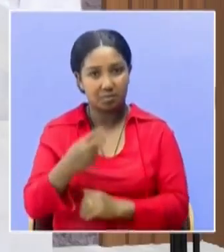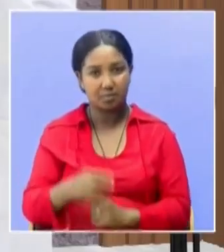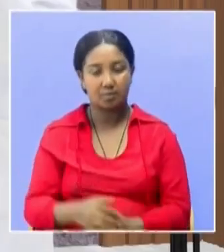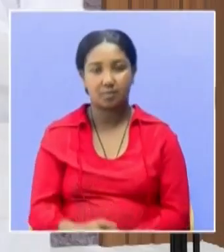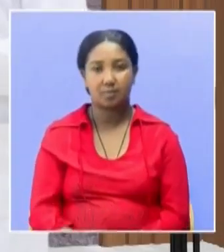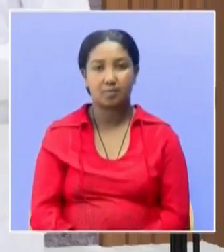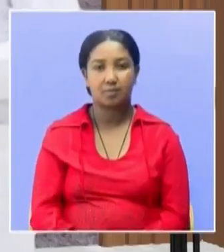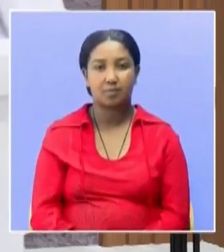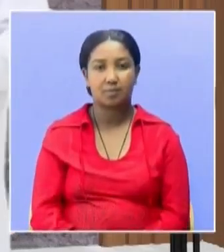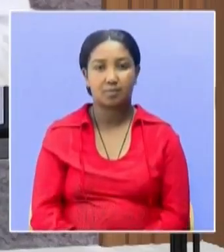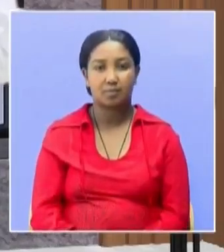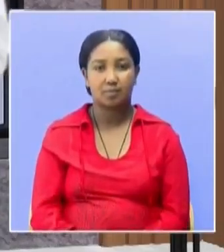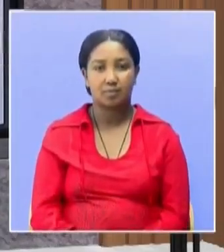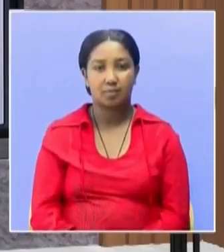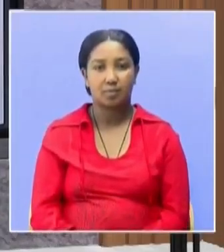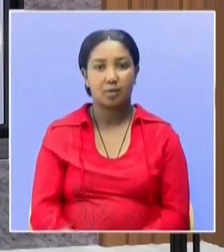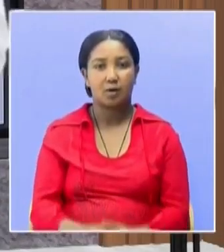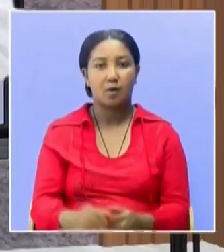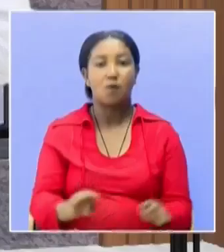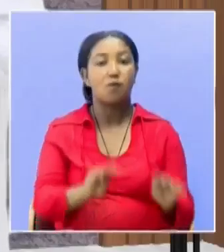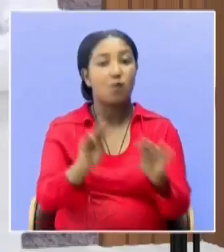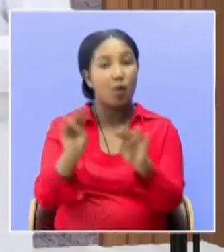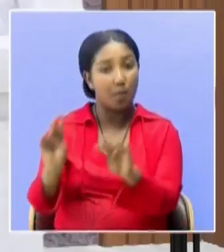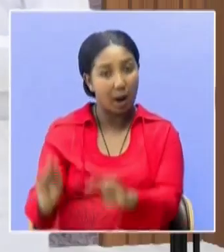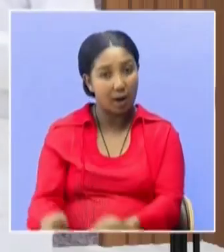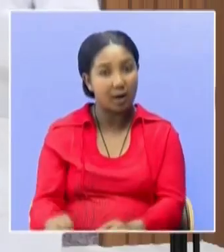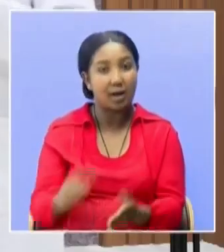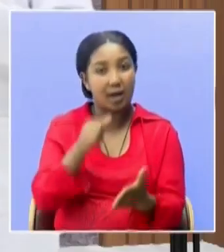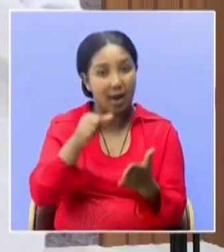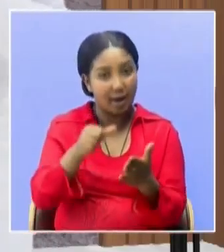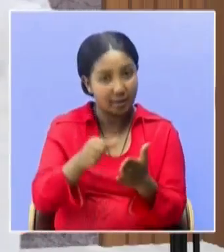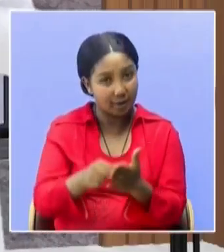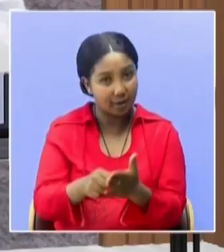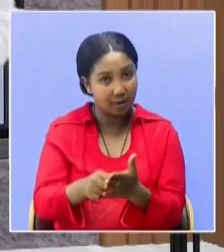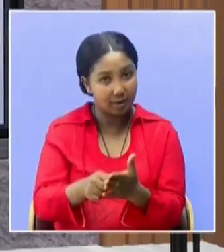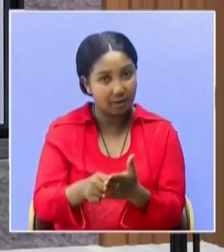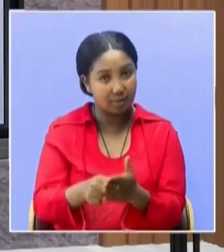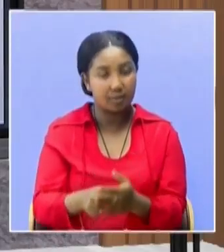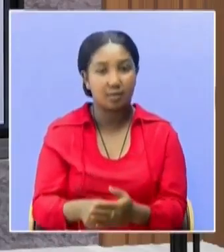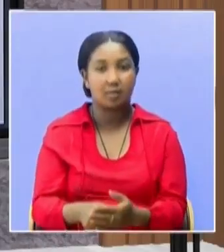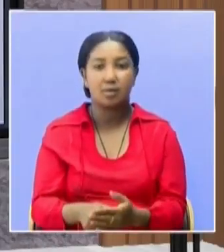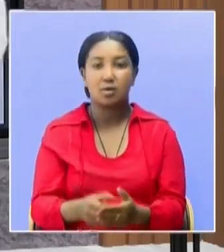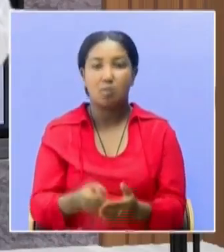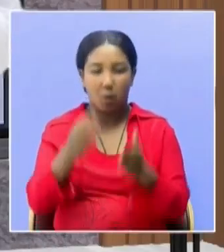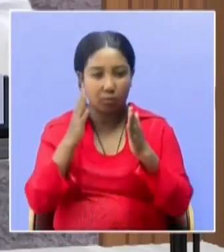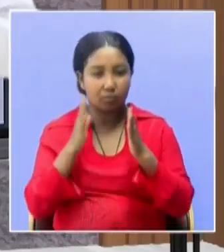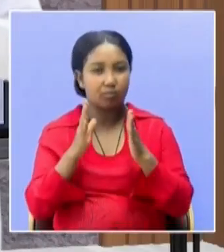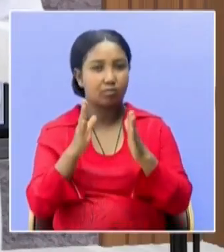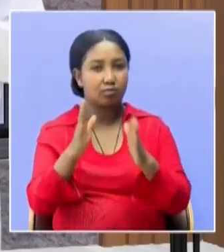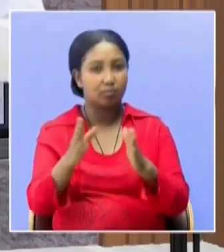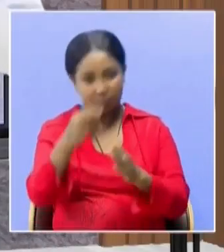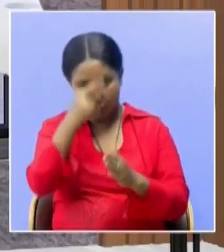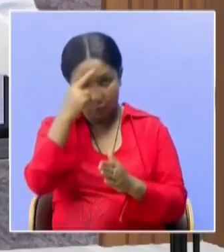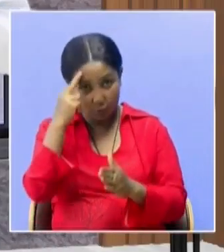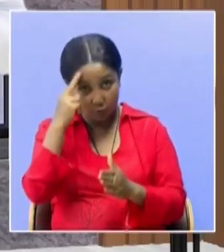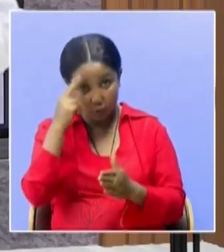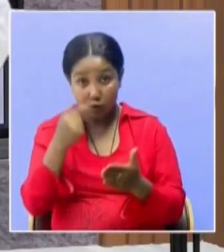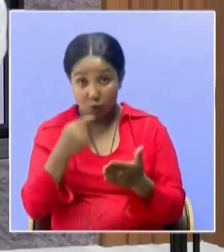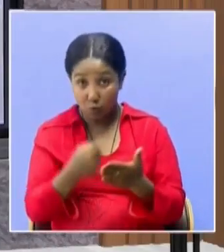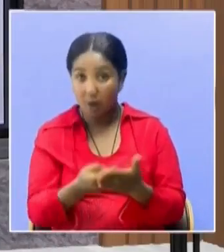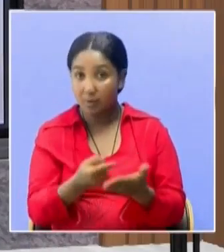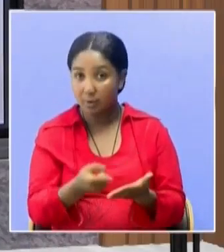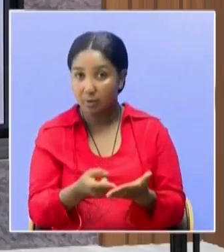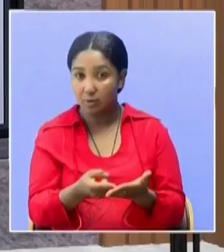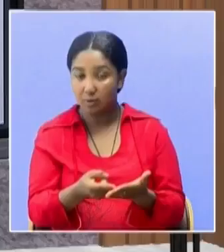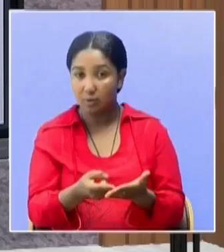for any purposes. Formal letter, just as I told you, we don't want to give more emphasis on it. That's why, because you are really